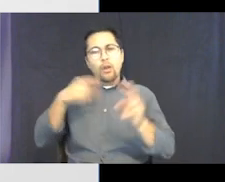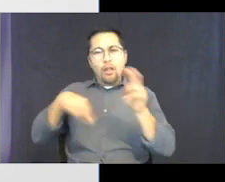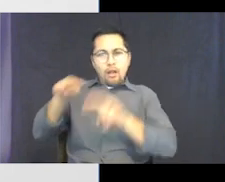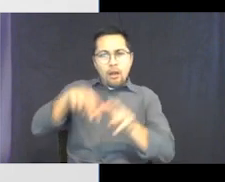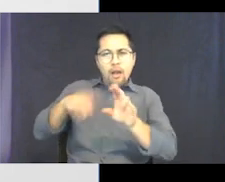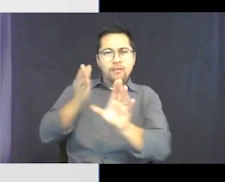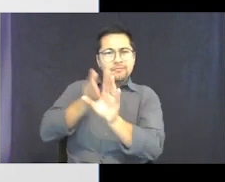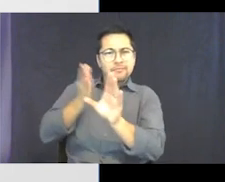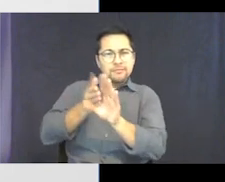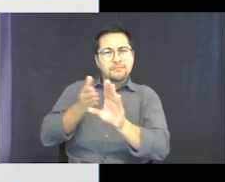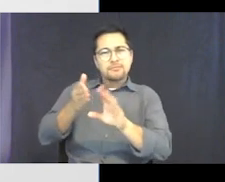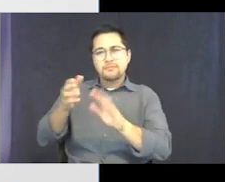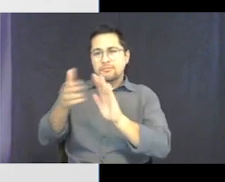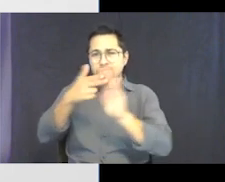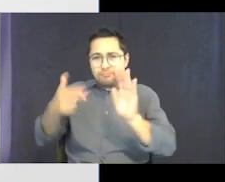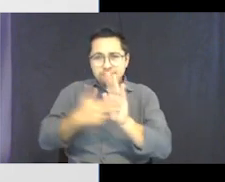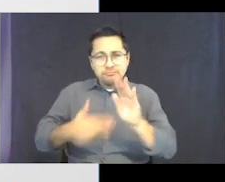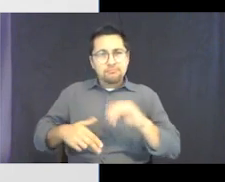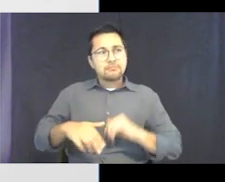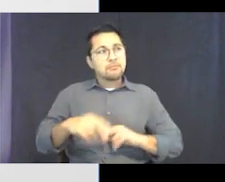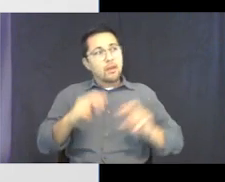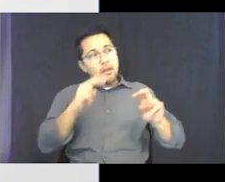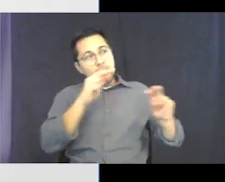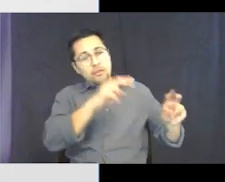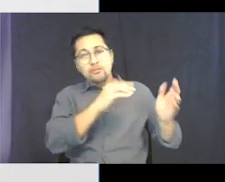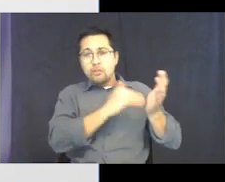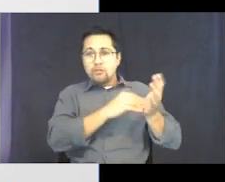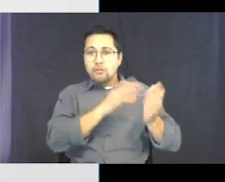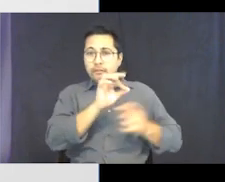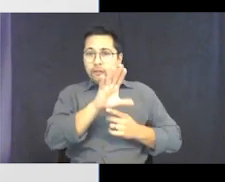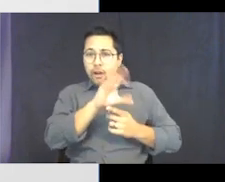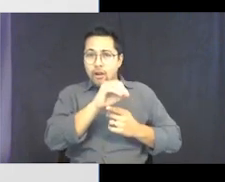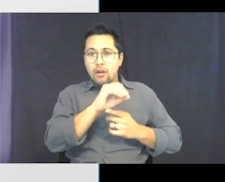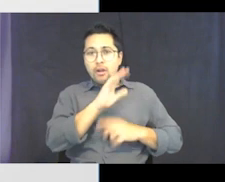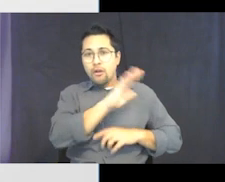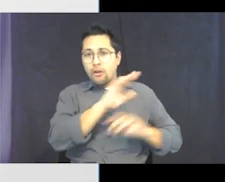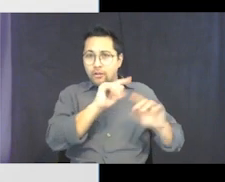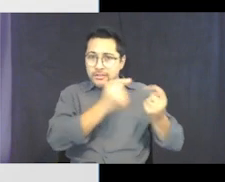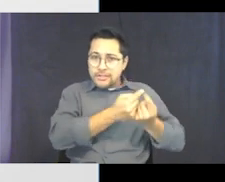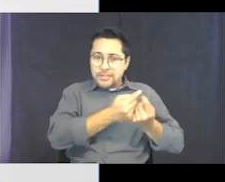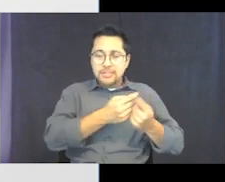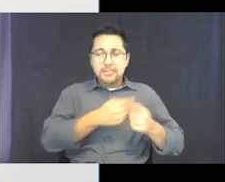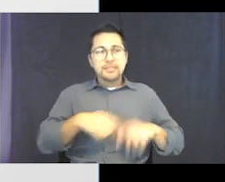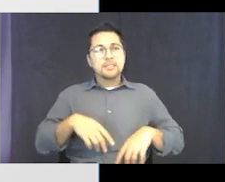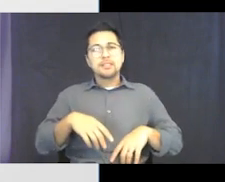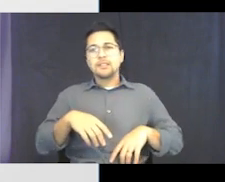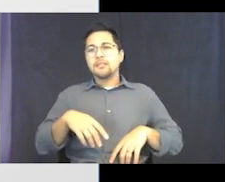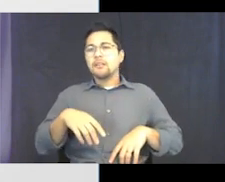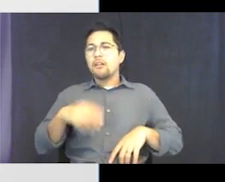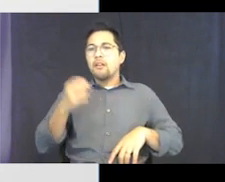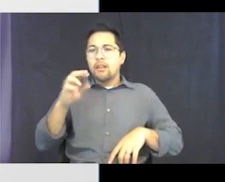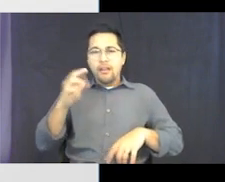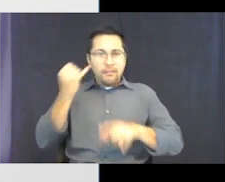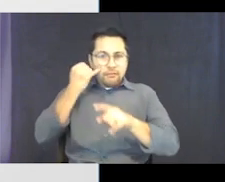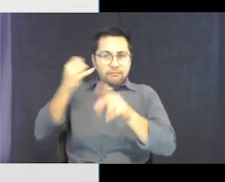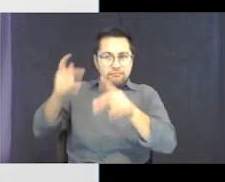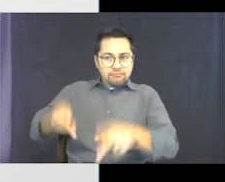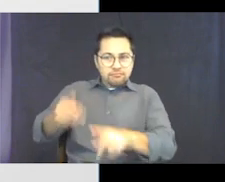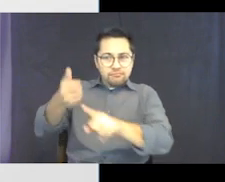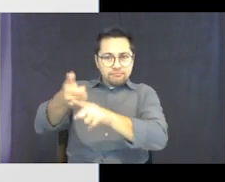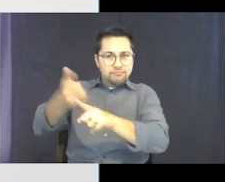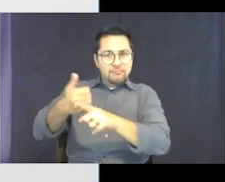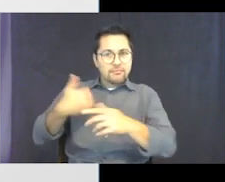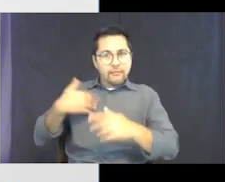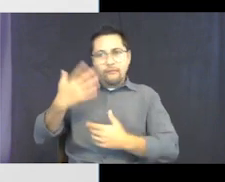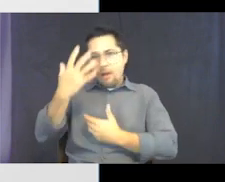diagnosis. We may be looking to Dr. Karinko and her team with the Agency for Persons with Disabilities if a child has autism or